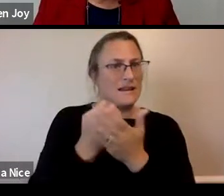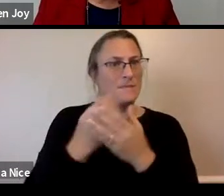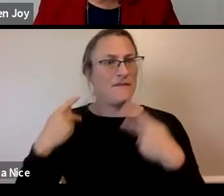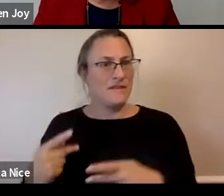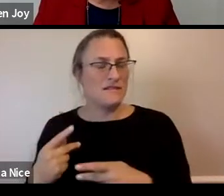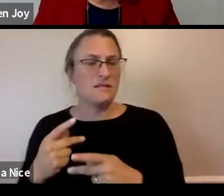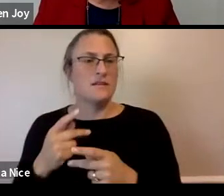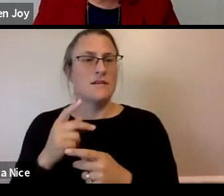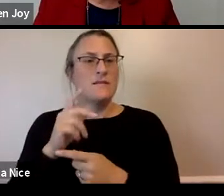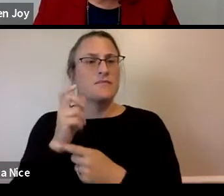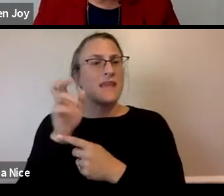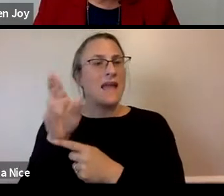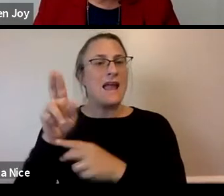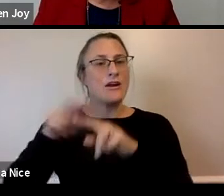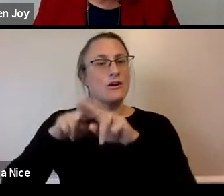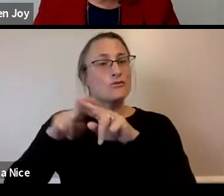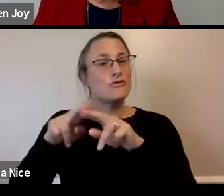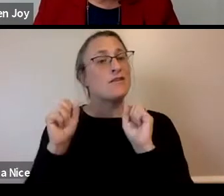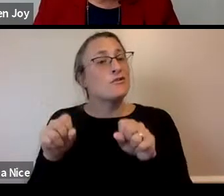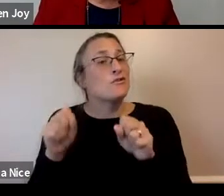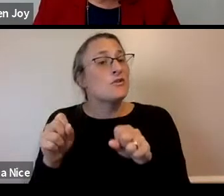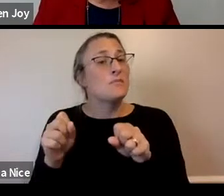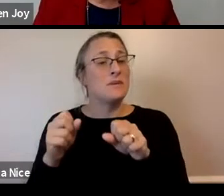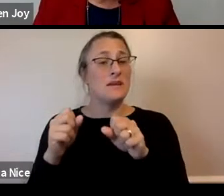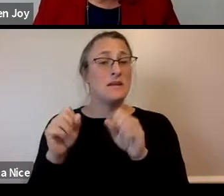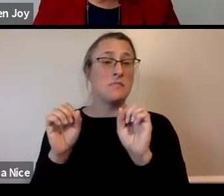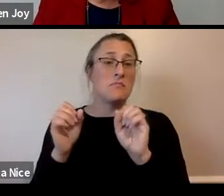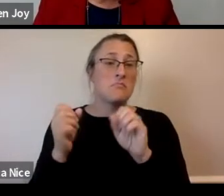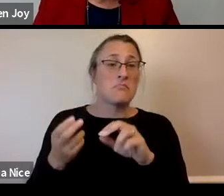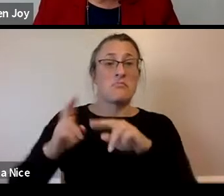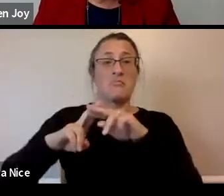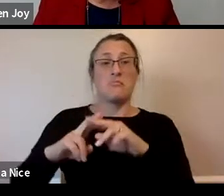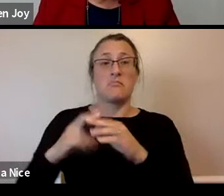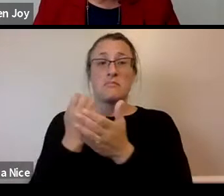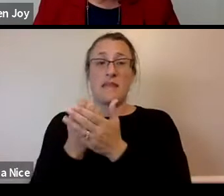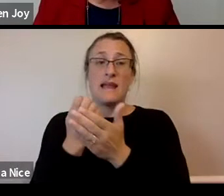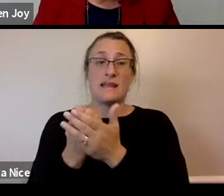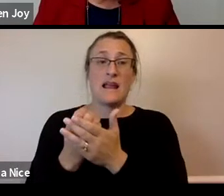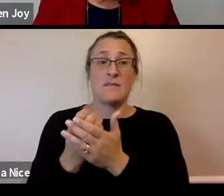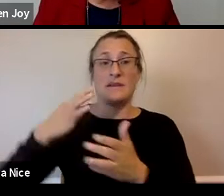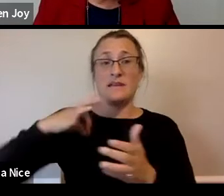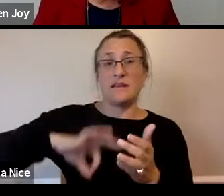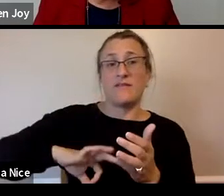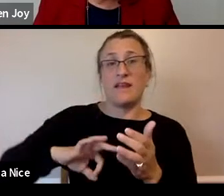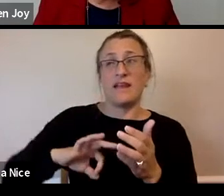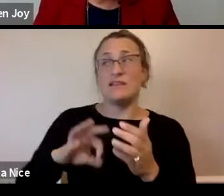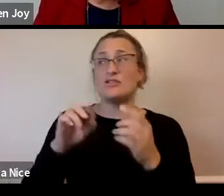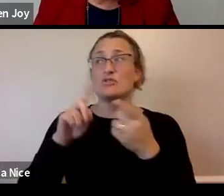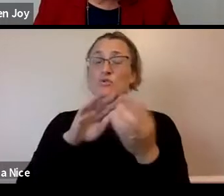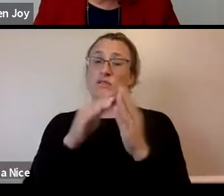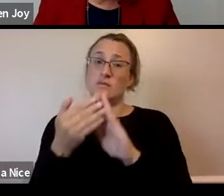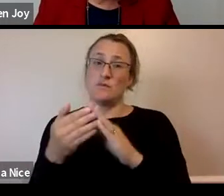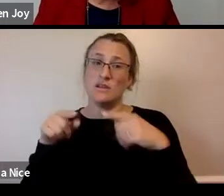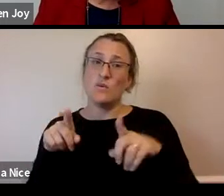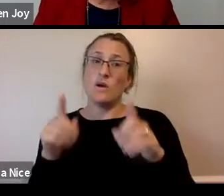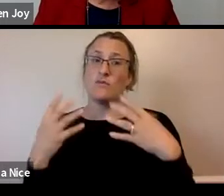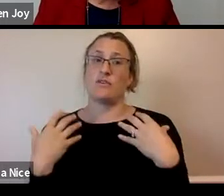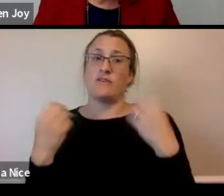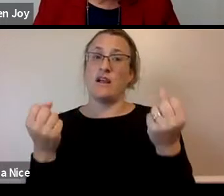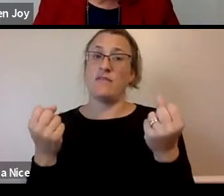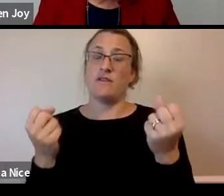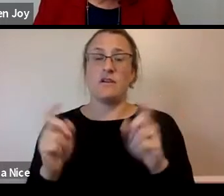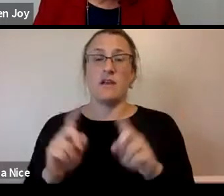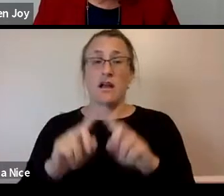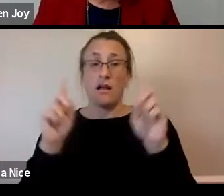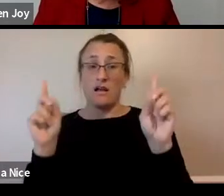offer potential economic advantages to the community as we recover from this crisis. However, we